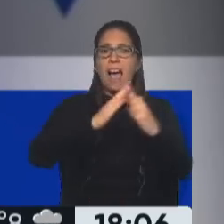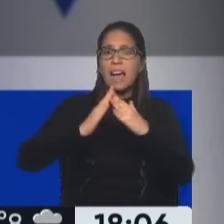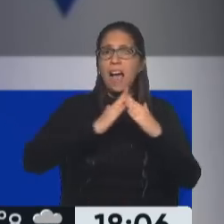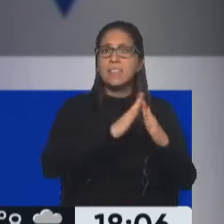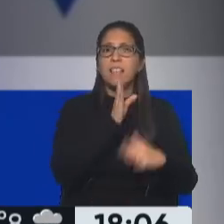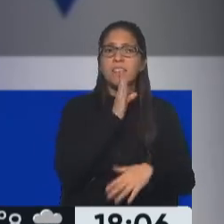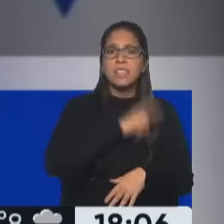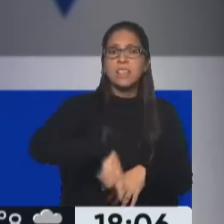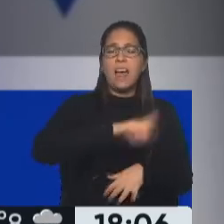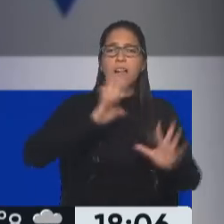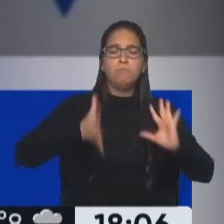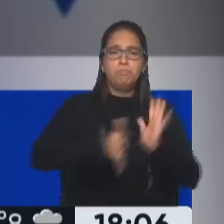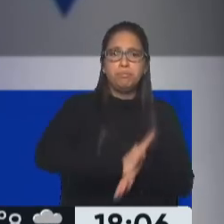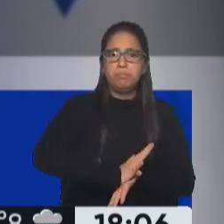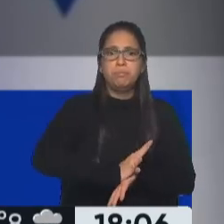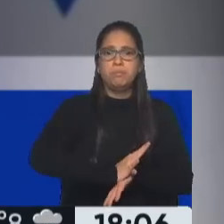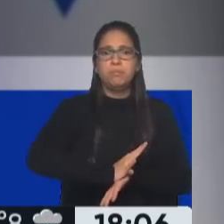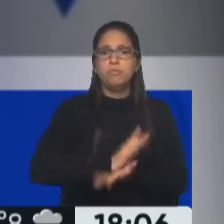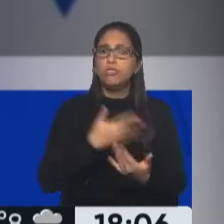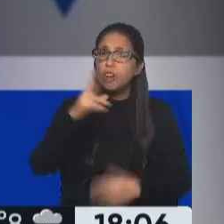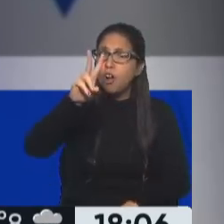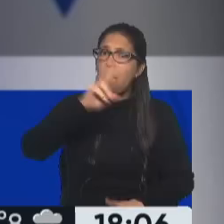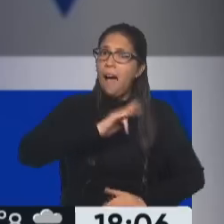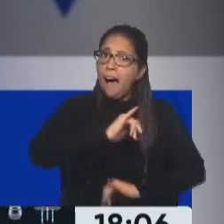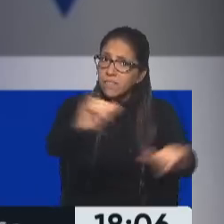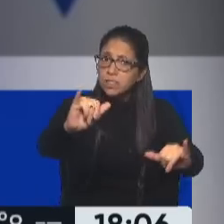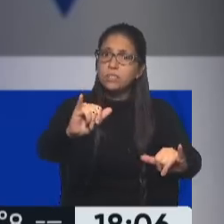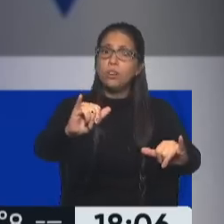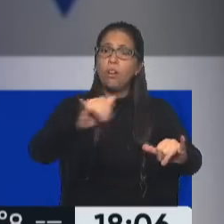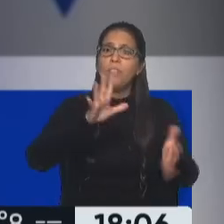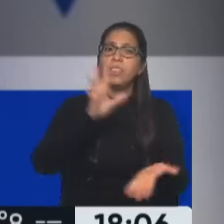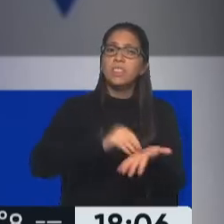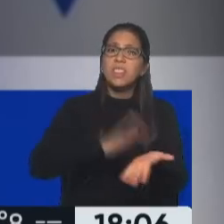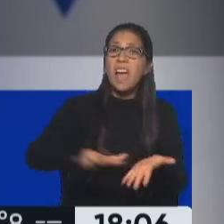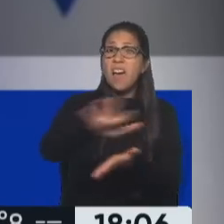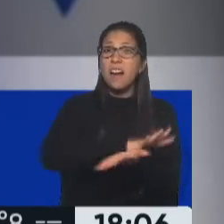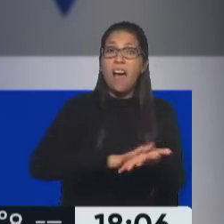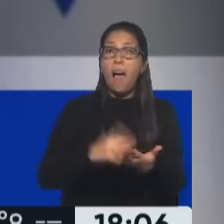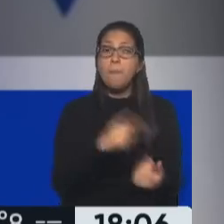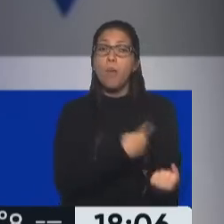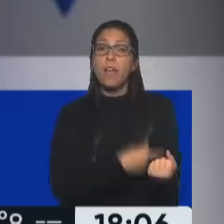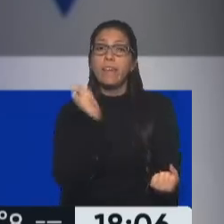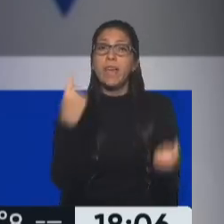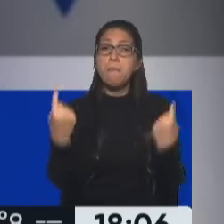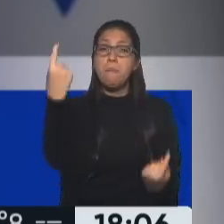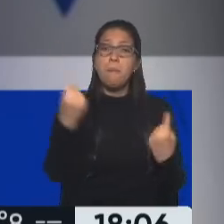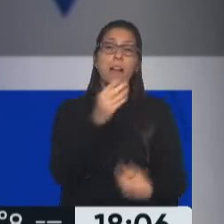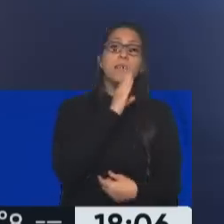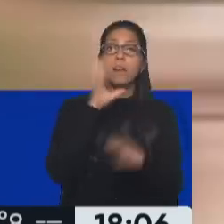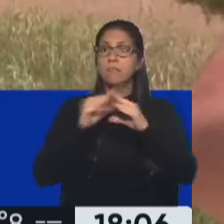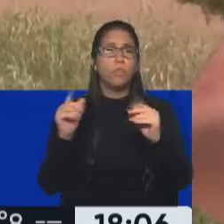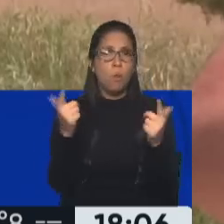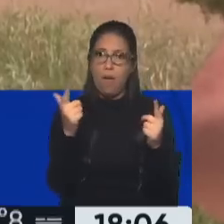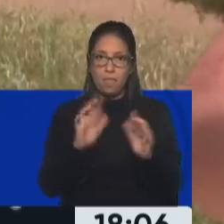and communities. I remind you that there is no territorial dispute between Lebanon and